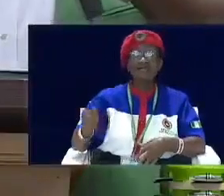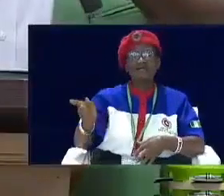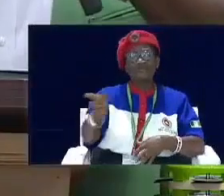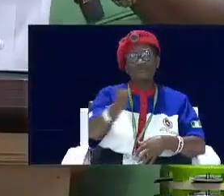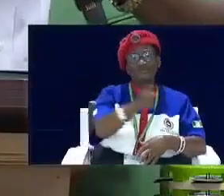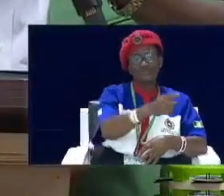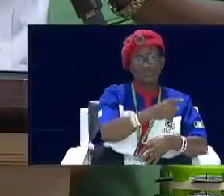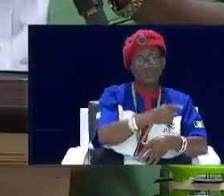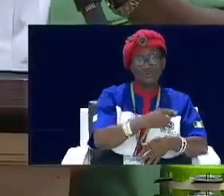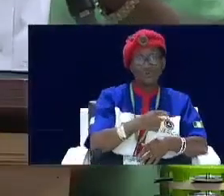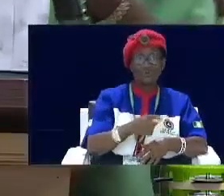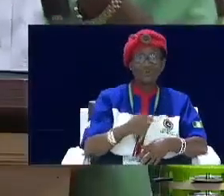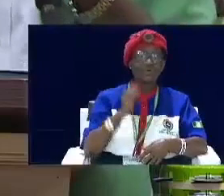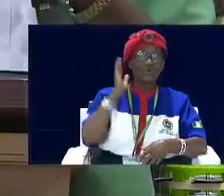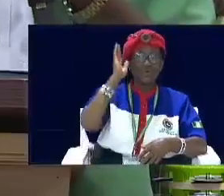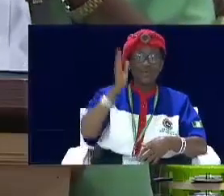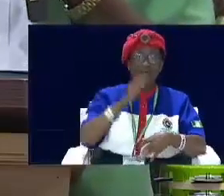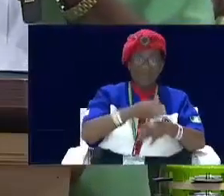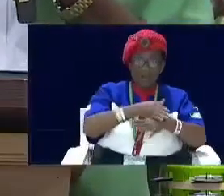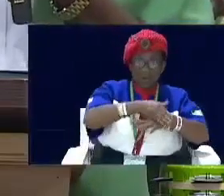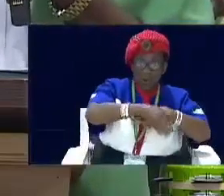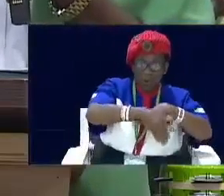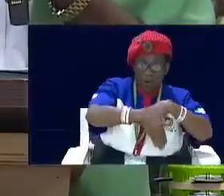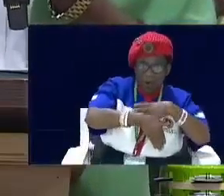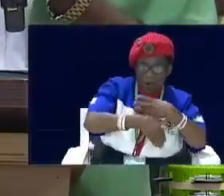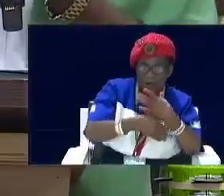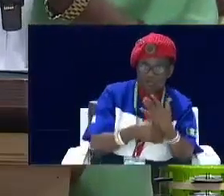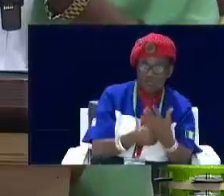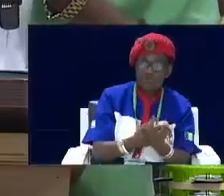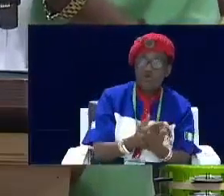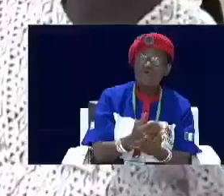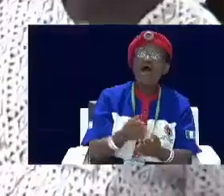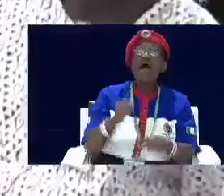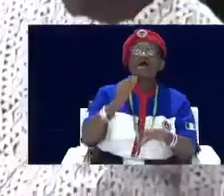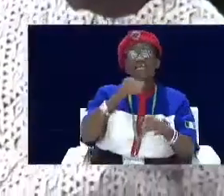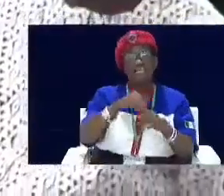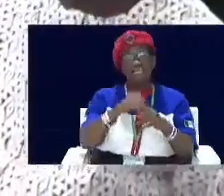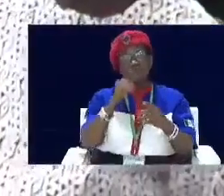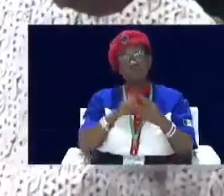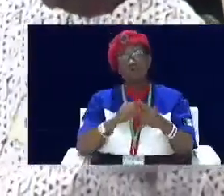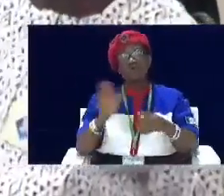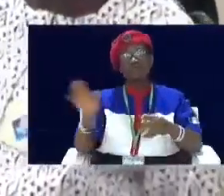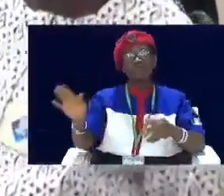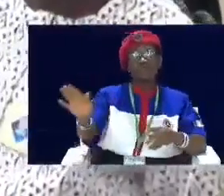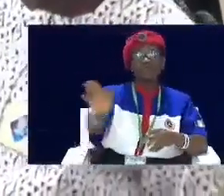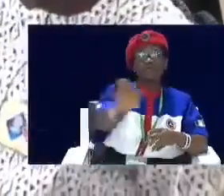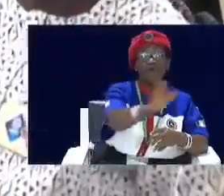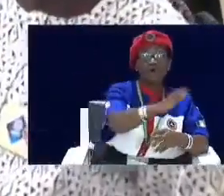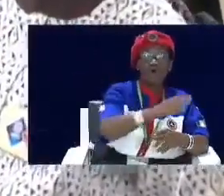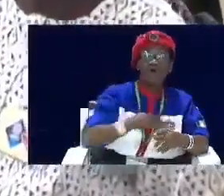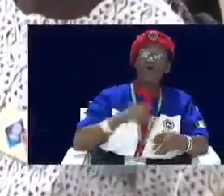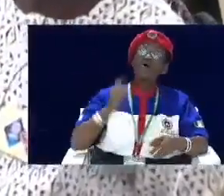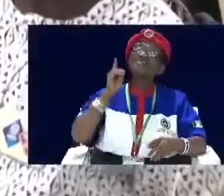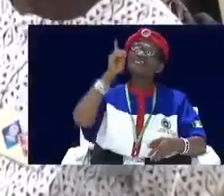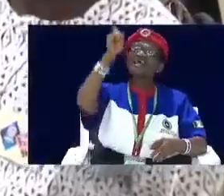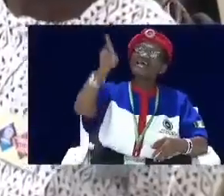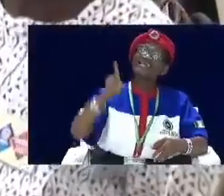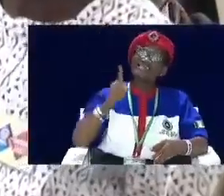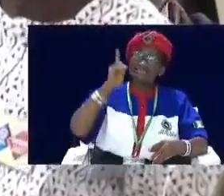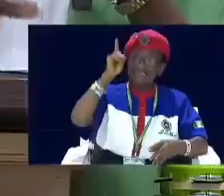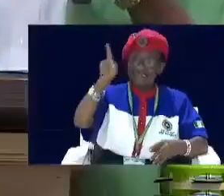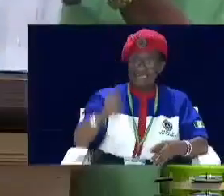cross over into your destiny. Amen. Wa wa re koja lo sinu anyanmo re.